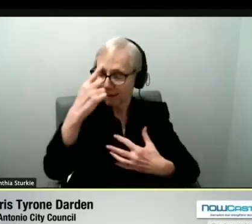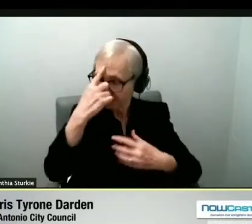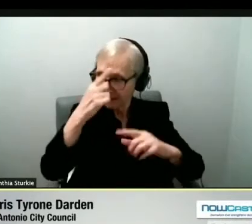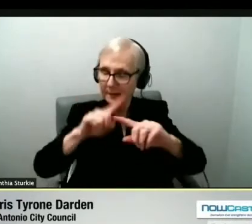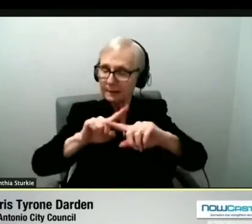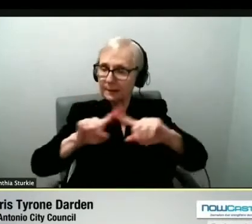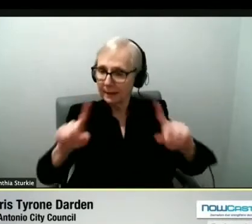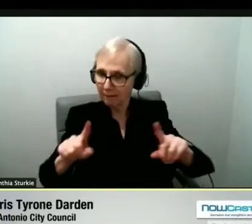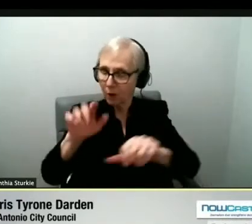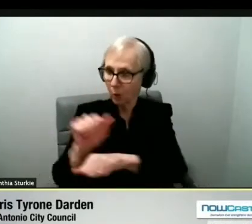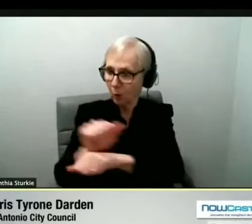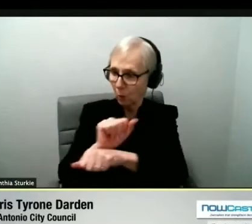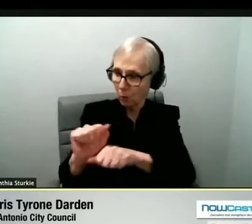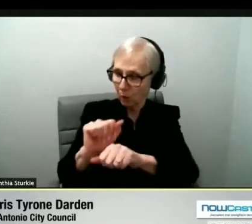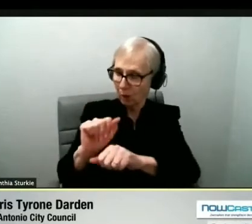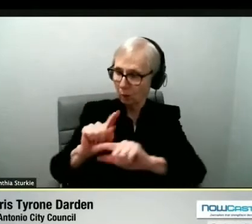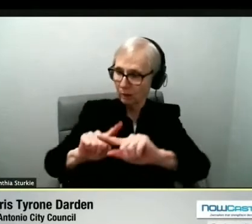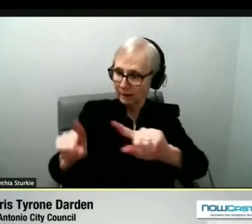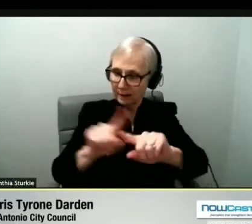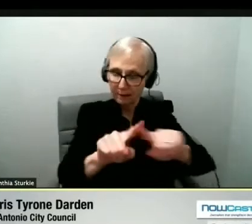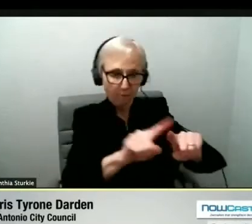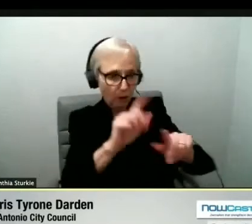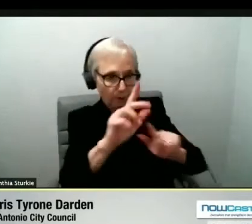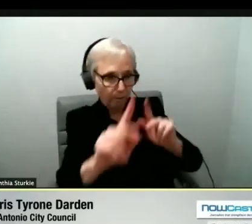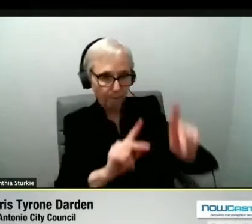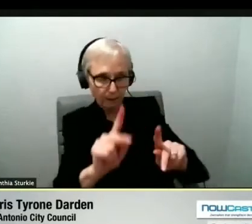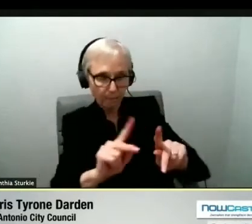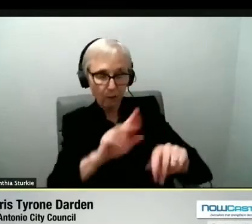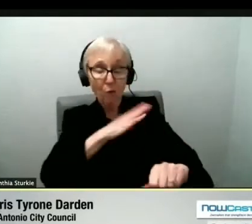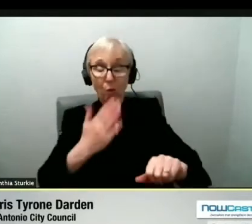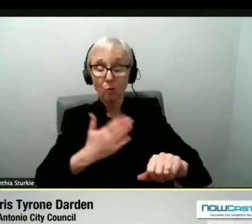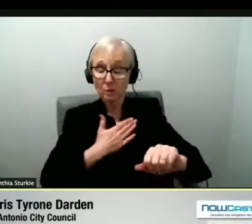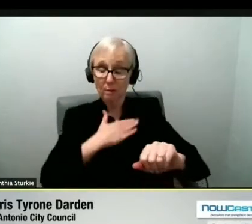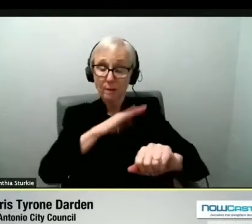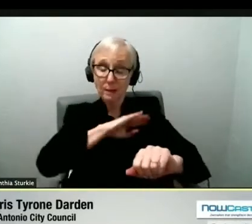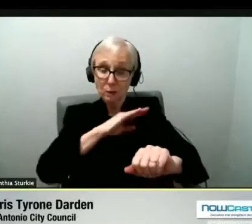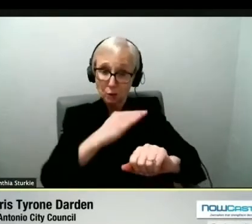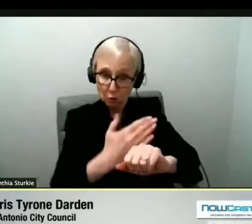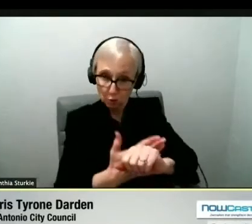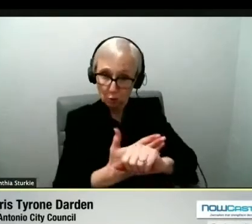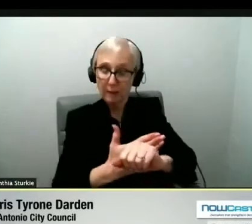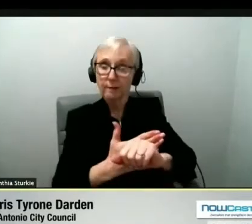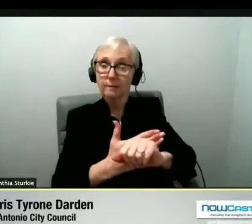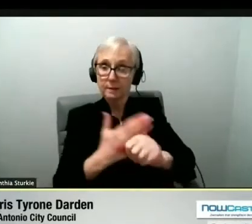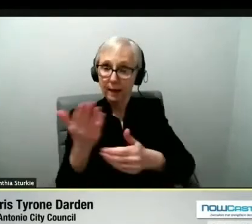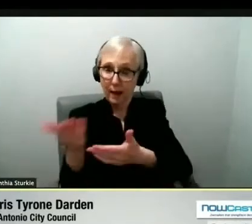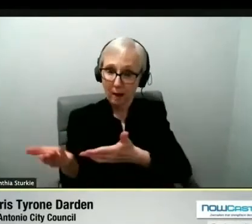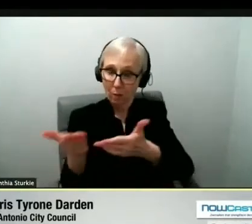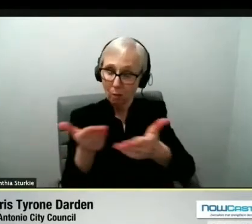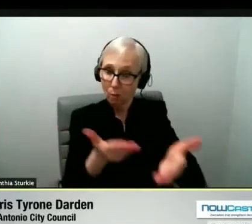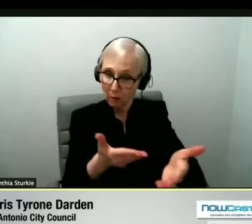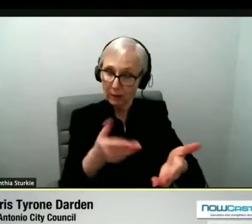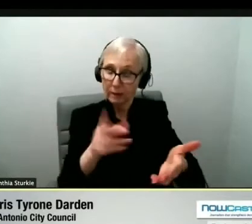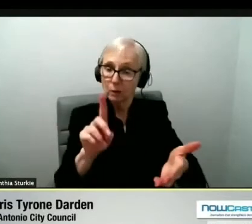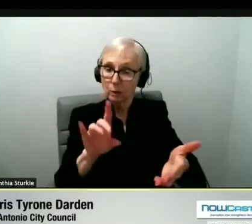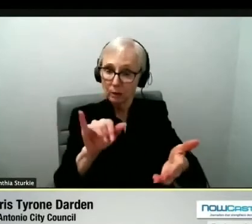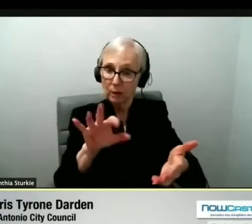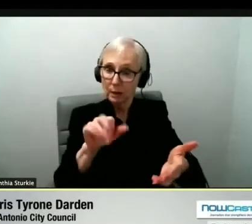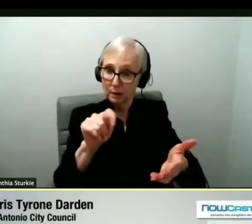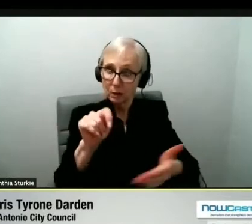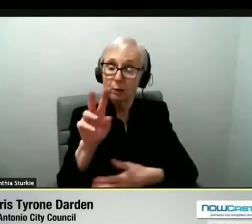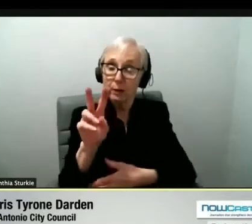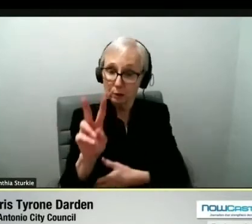people. I believe I have all those qualities. Those are my strengths, and I will bring that to the district. With that being said, District